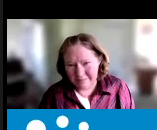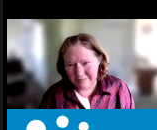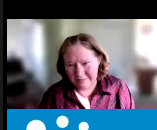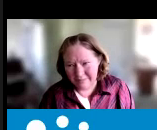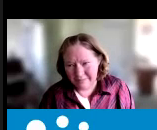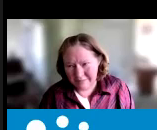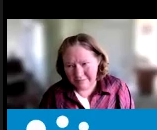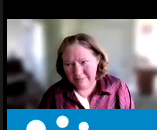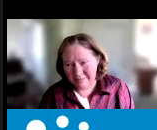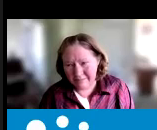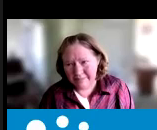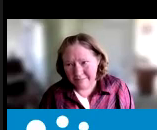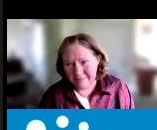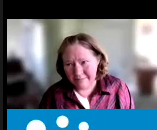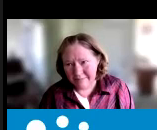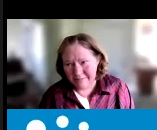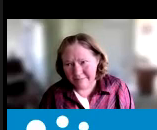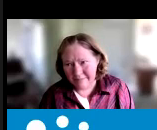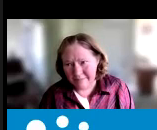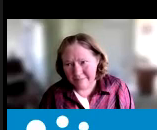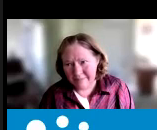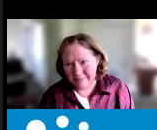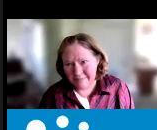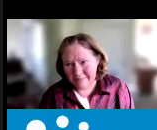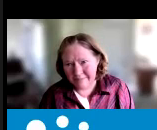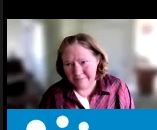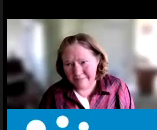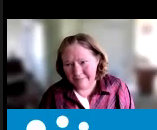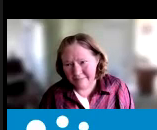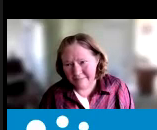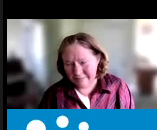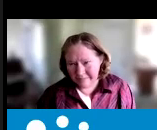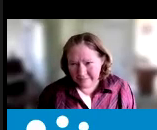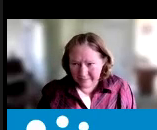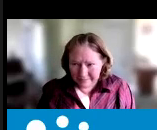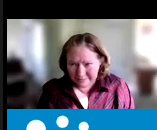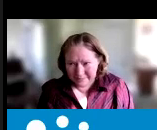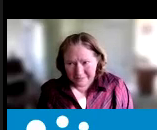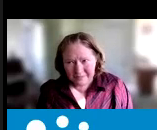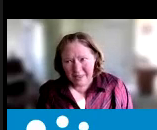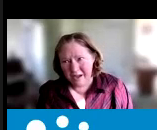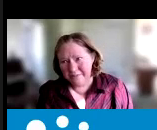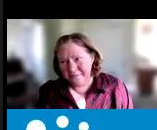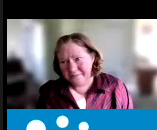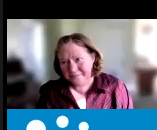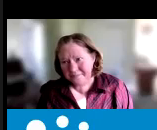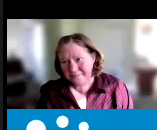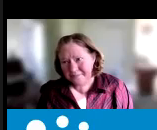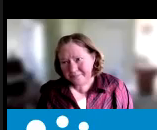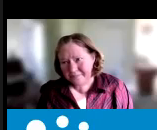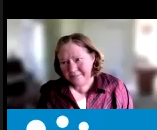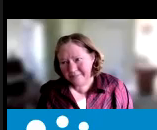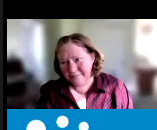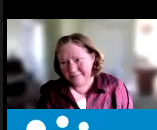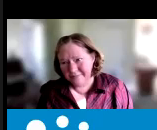go to different places, but at least we can help, guide them through these different systems. And I know that for many of our teams